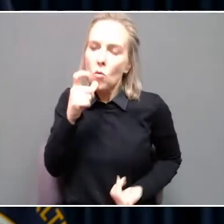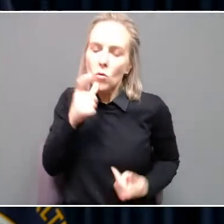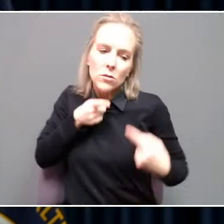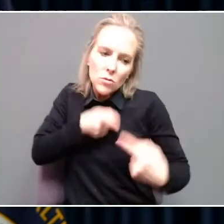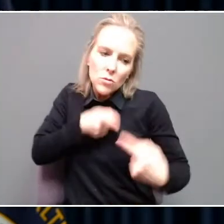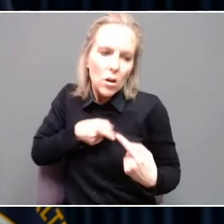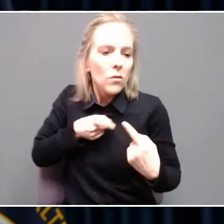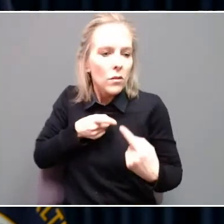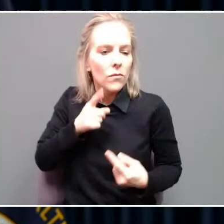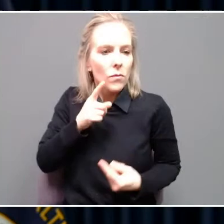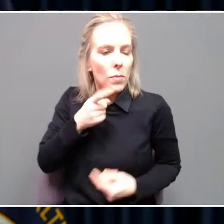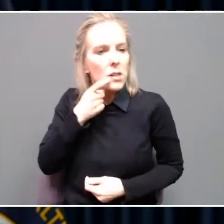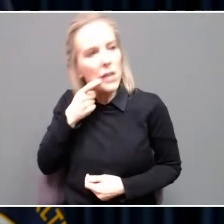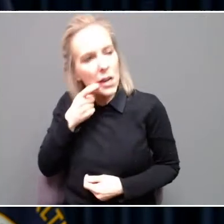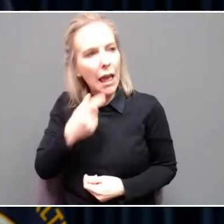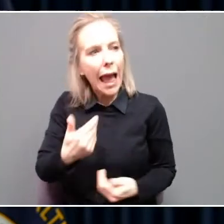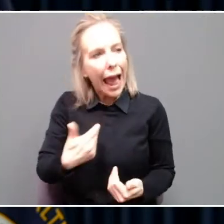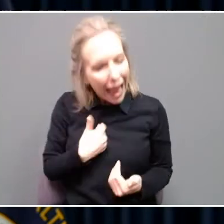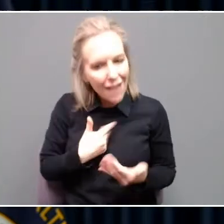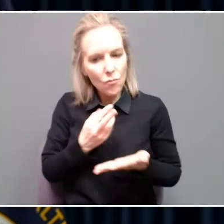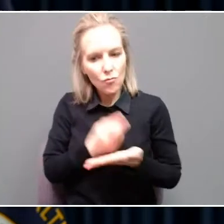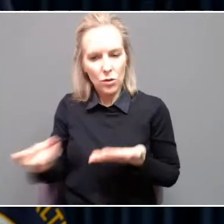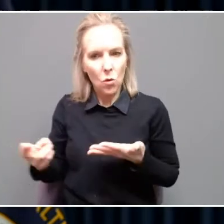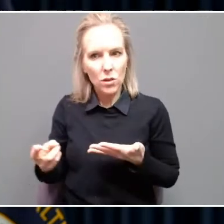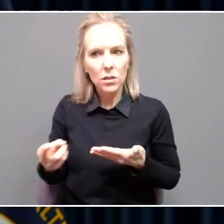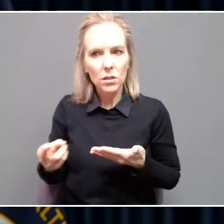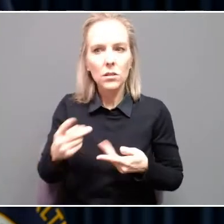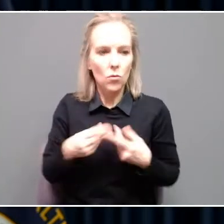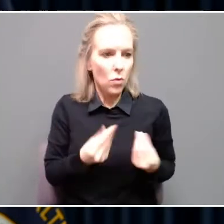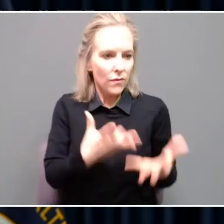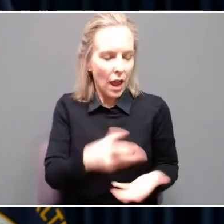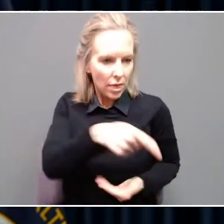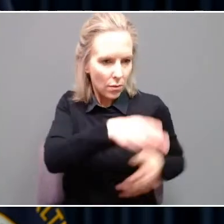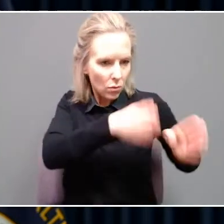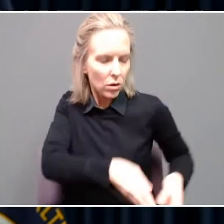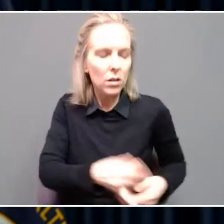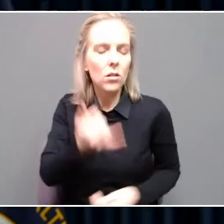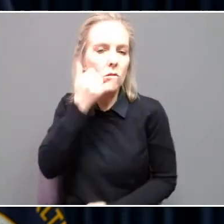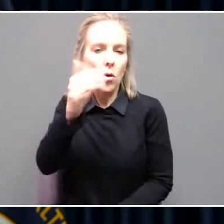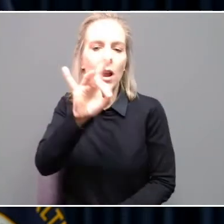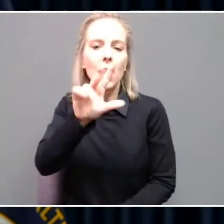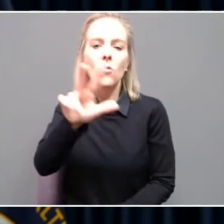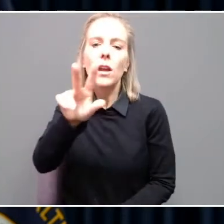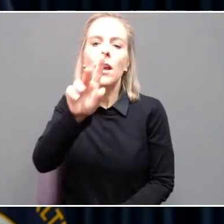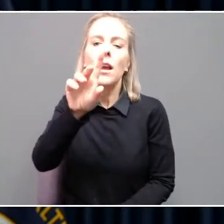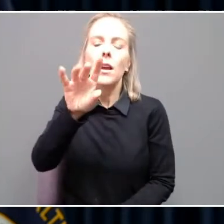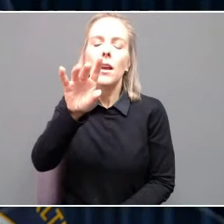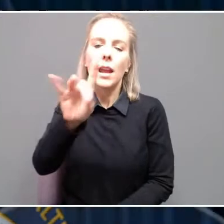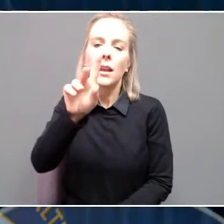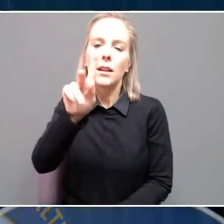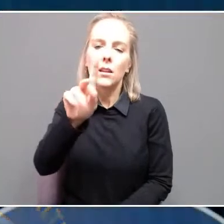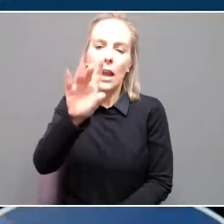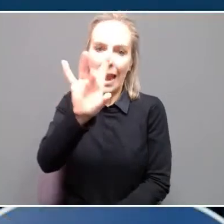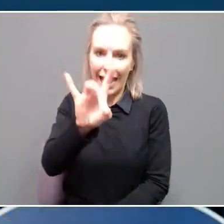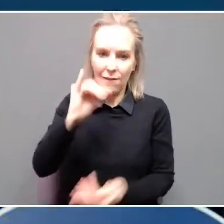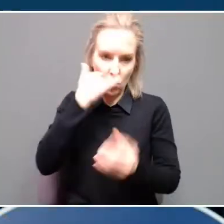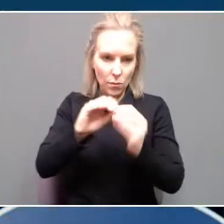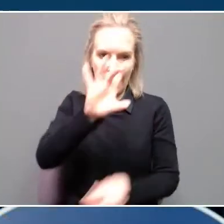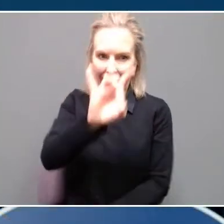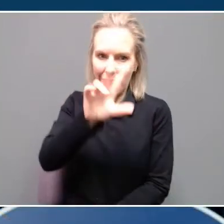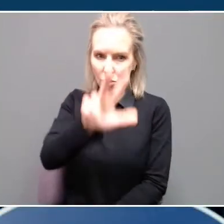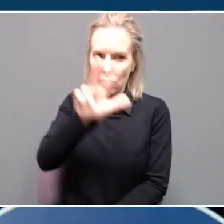including calling the Kentucky Help Call Center at 833-8KY-HELP. That's